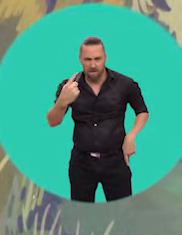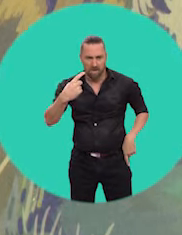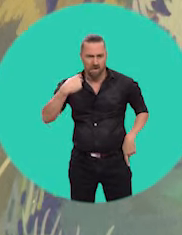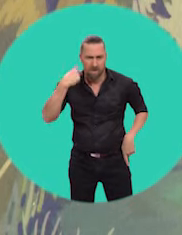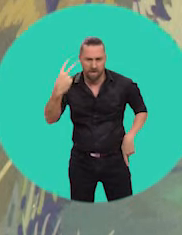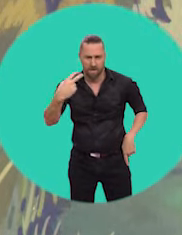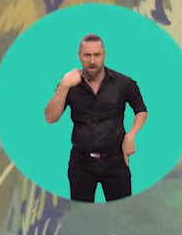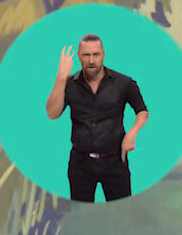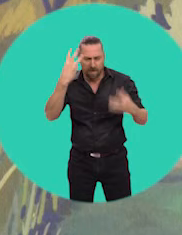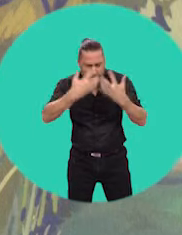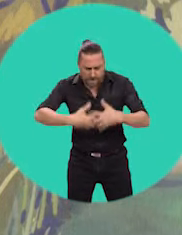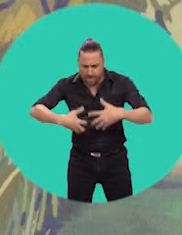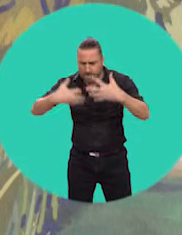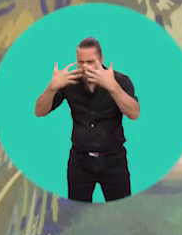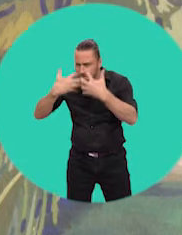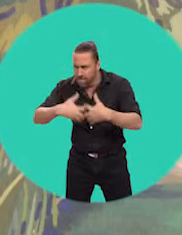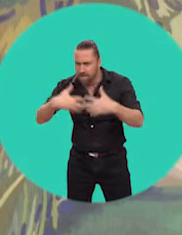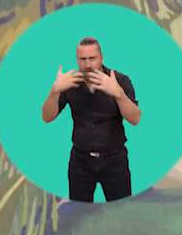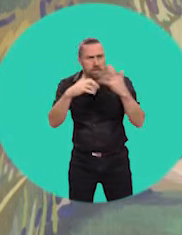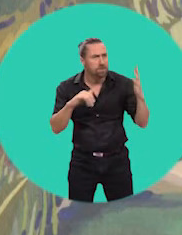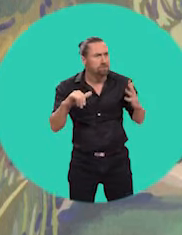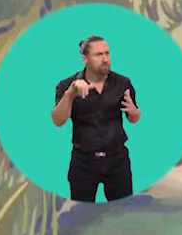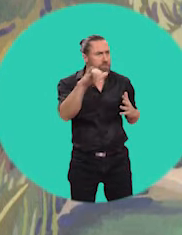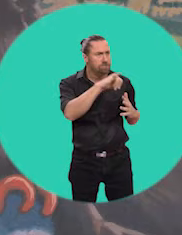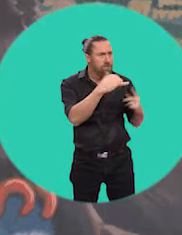of a song no animal had sung before.